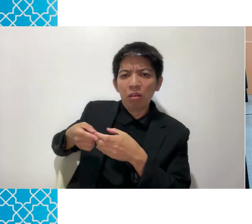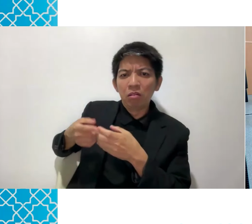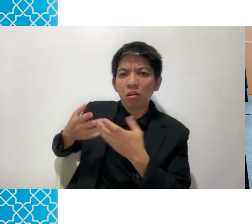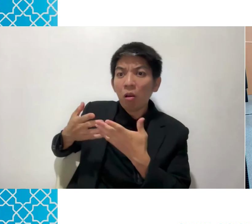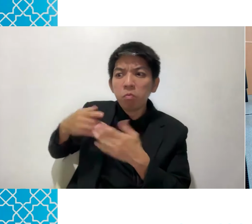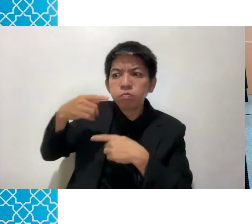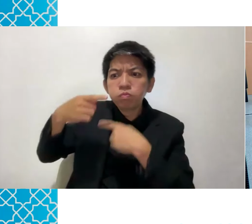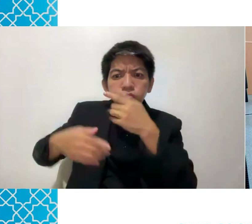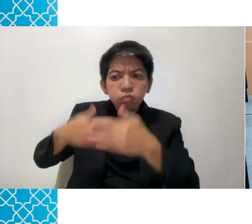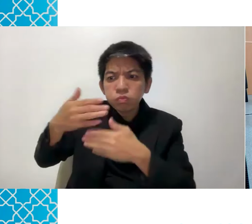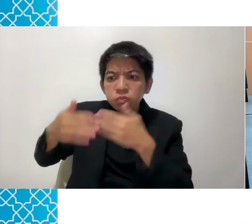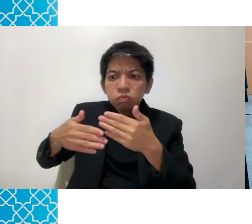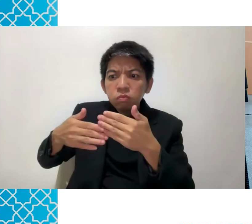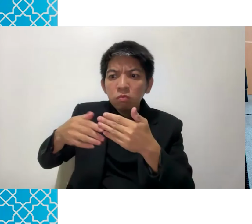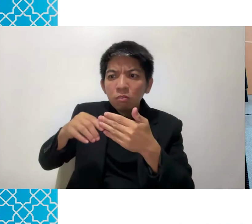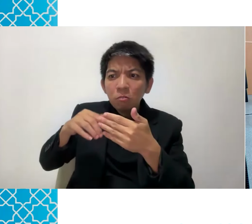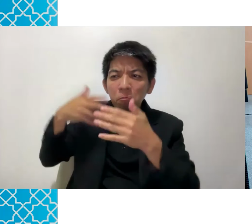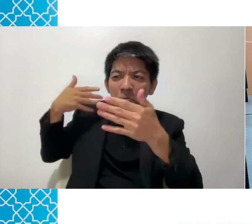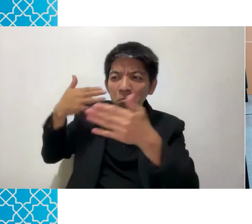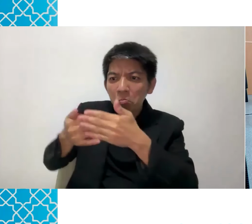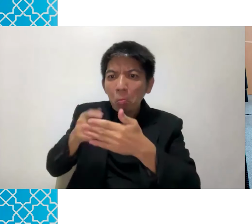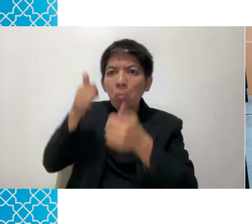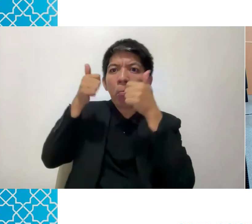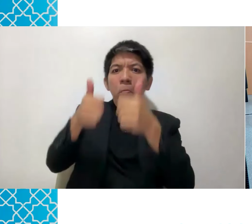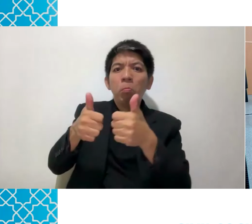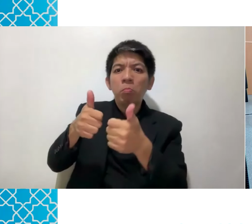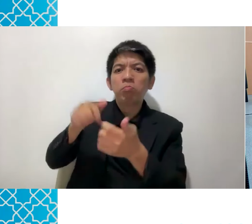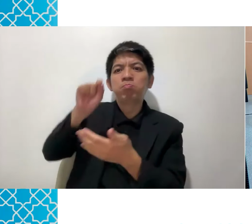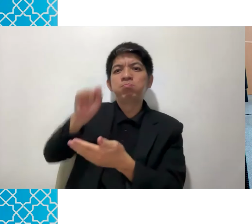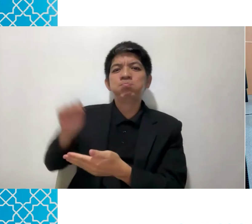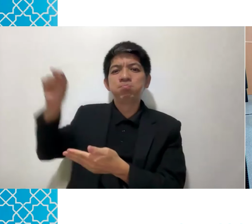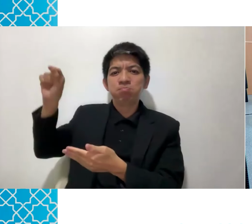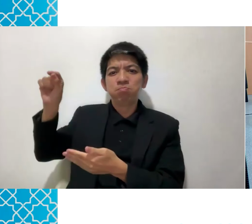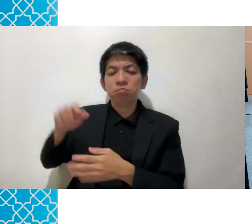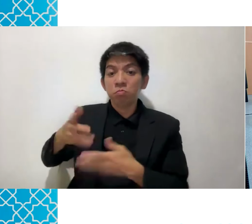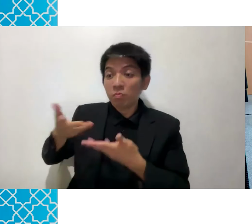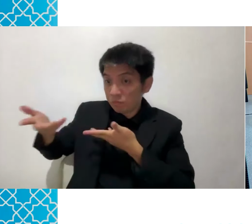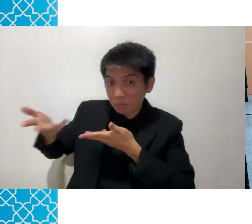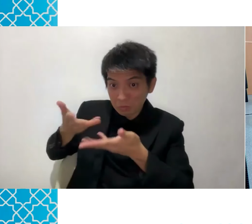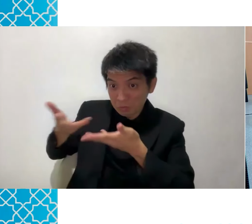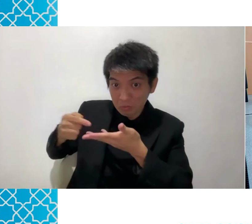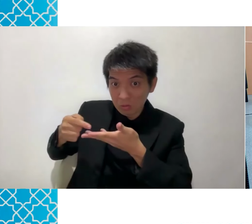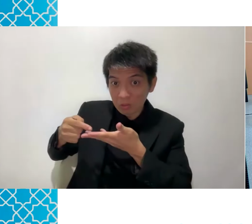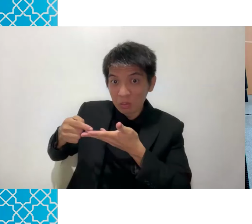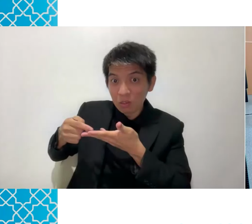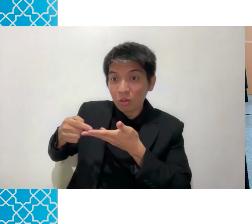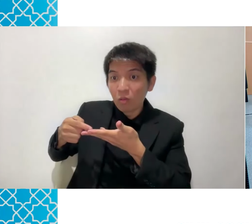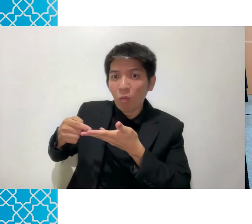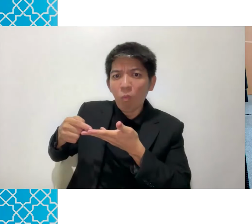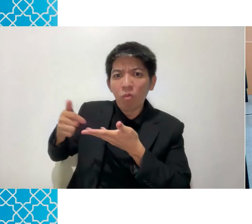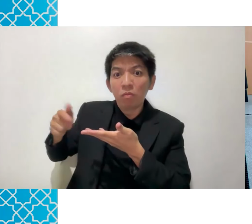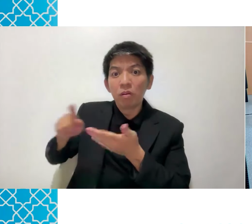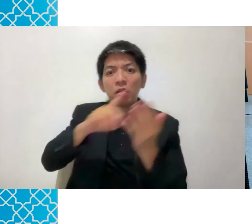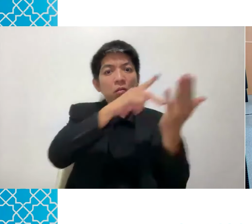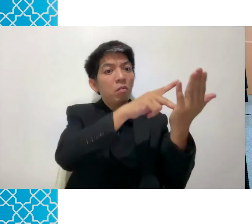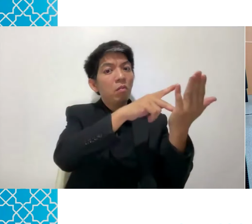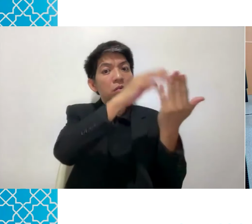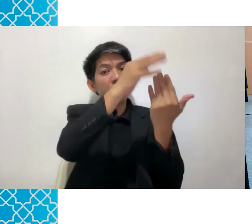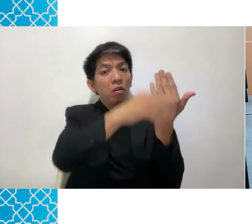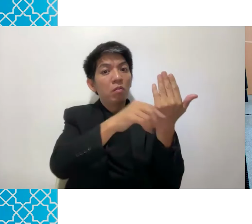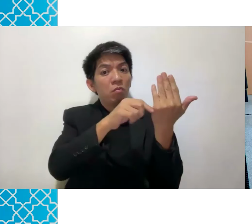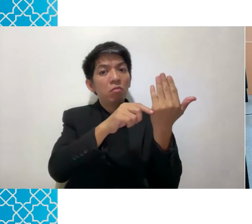is engagement, but you can also have investment programs that invest in the organizations of